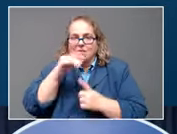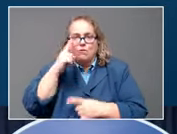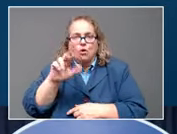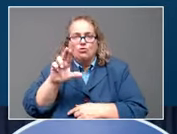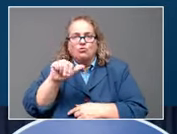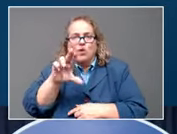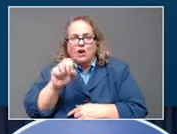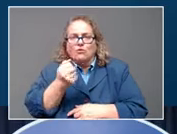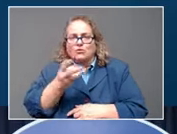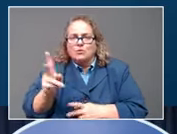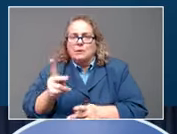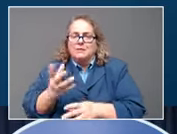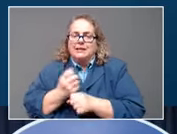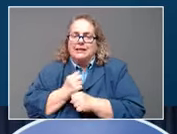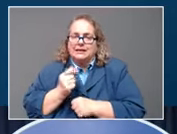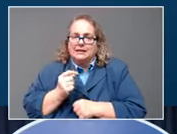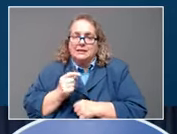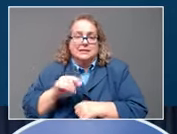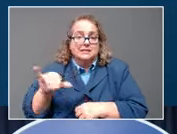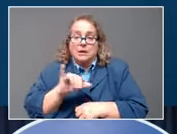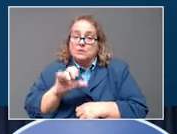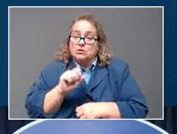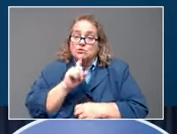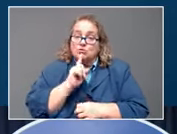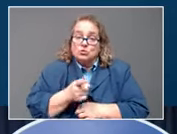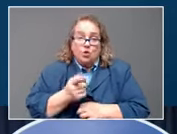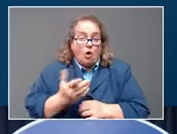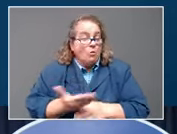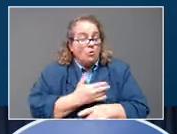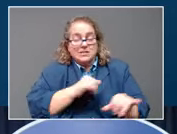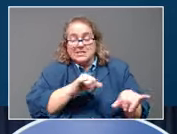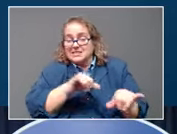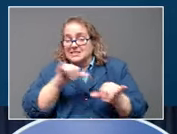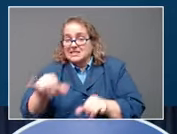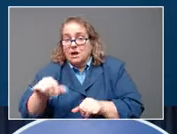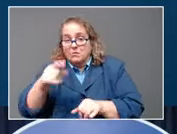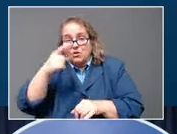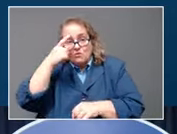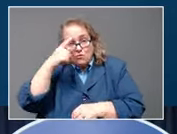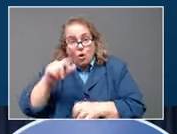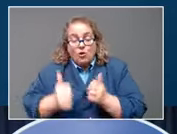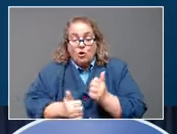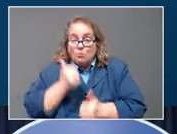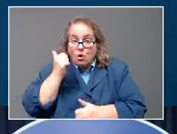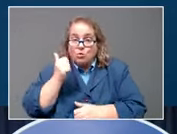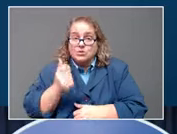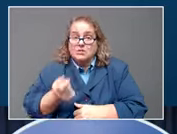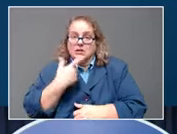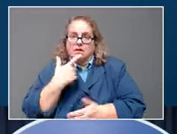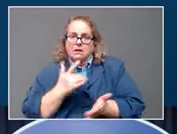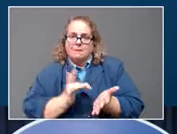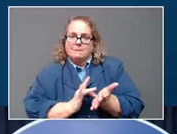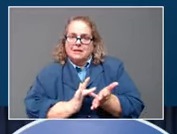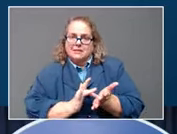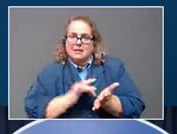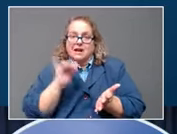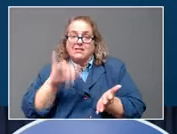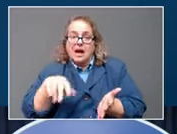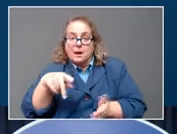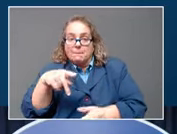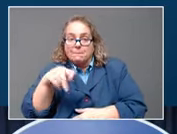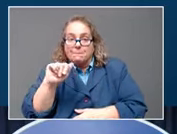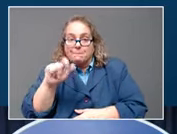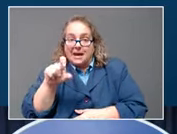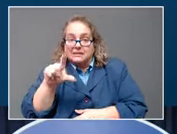is true, actually very nearly identically true, for the most effective oral antiviral medication, Paxlovid. We